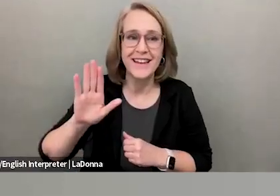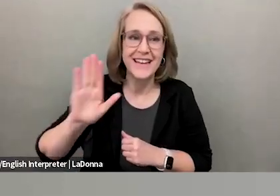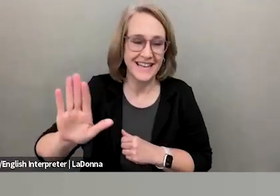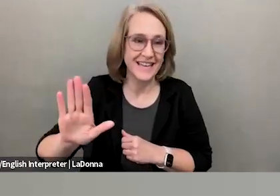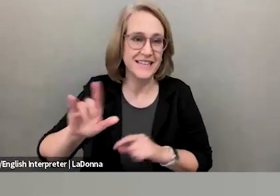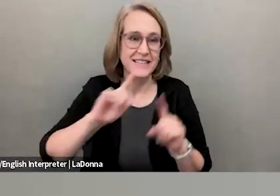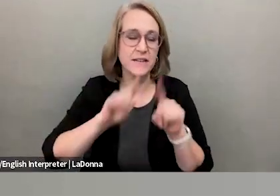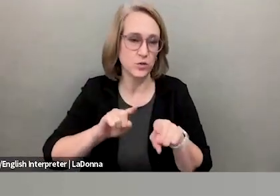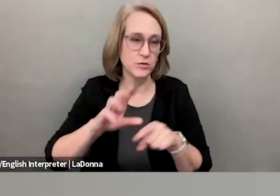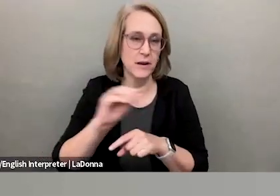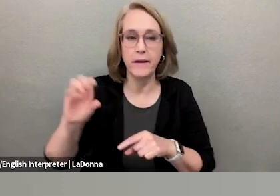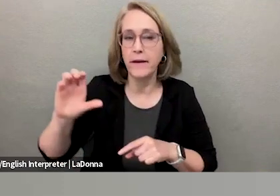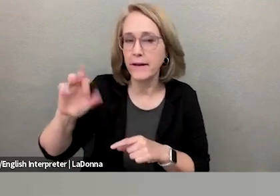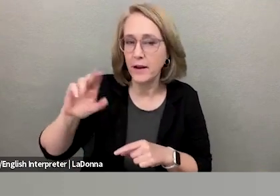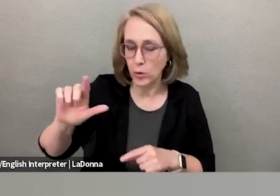well.